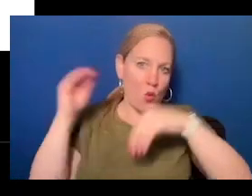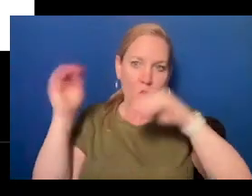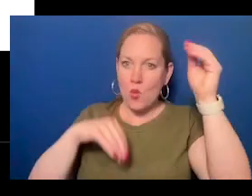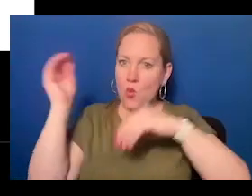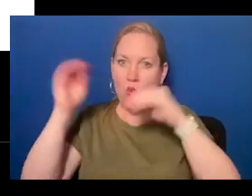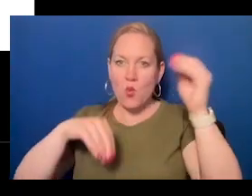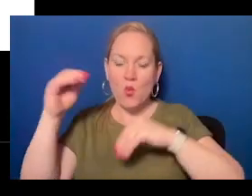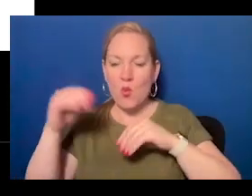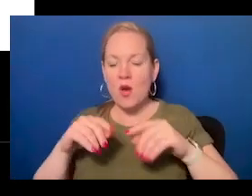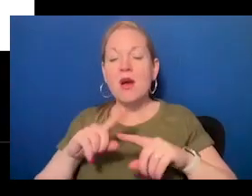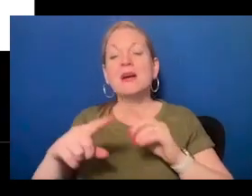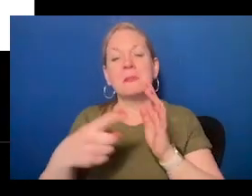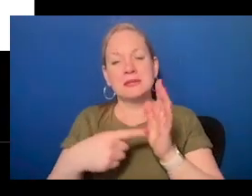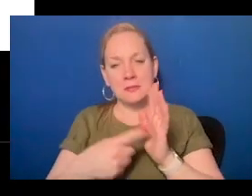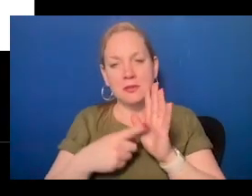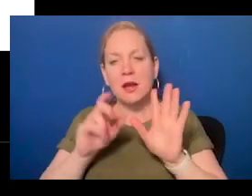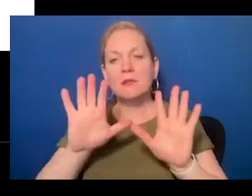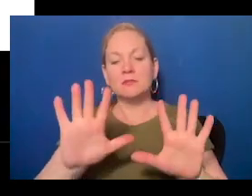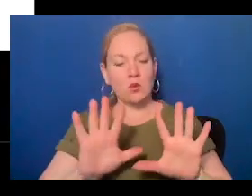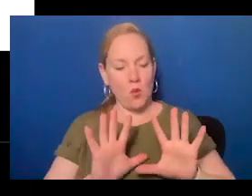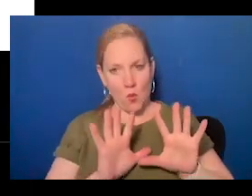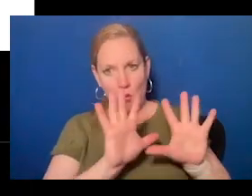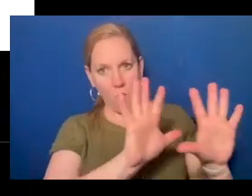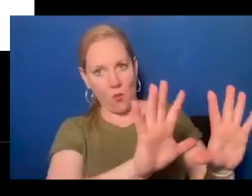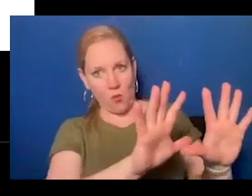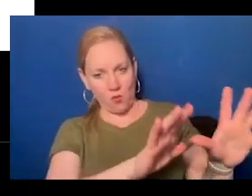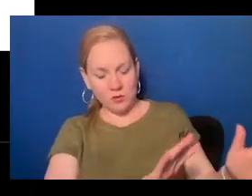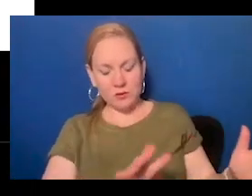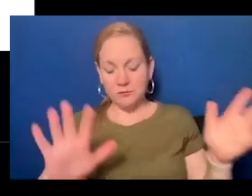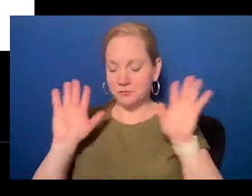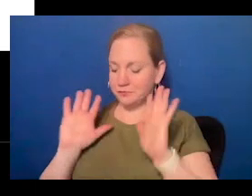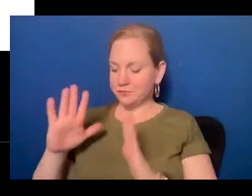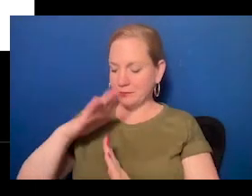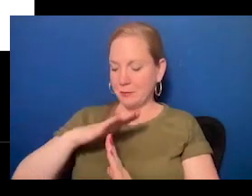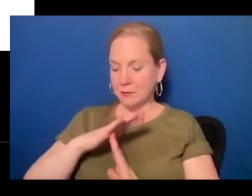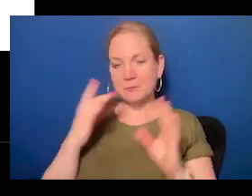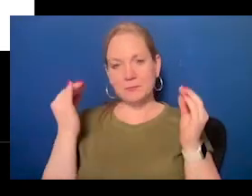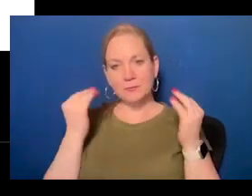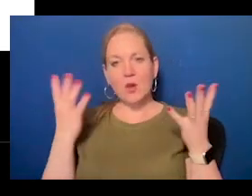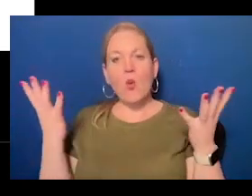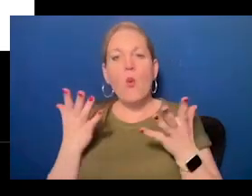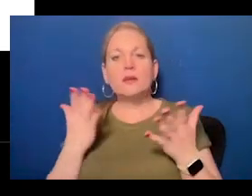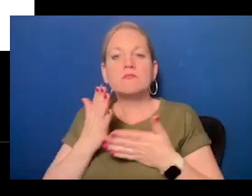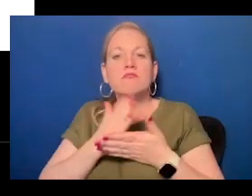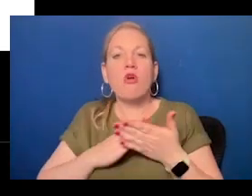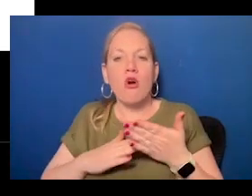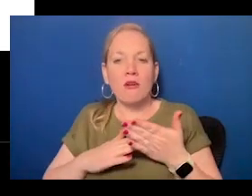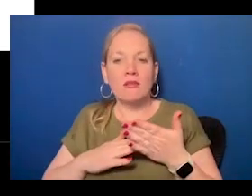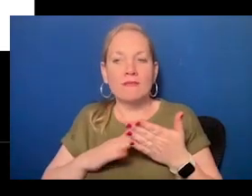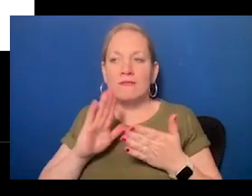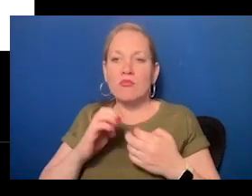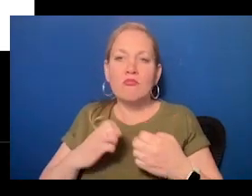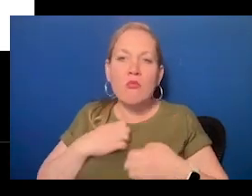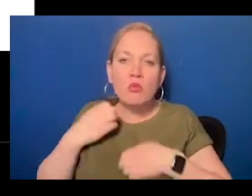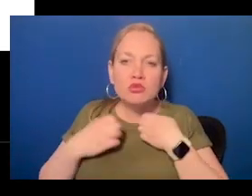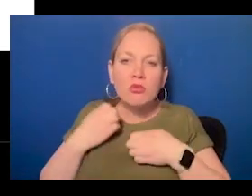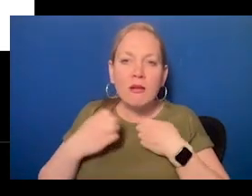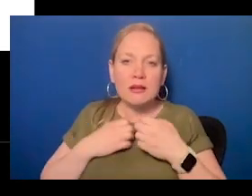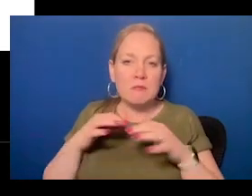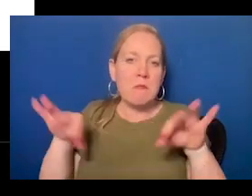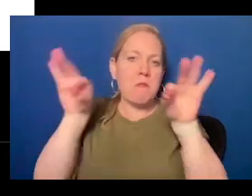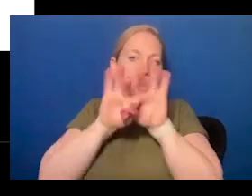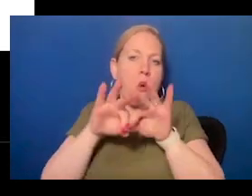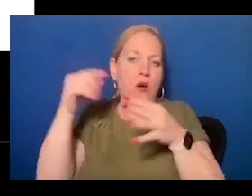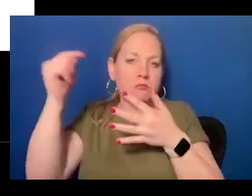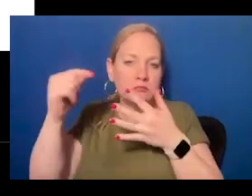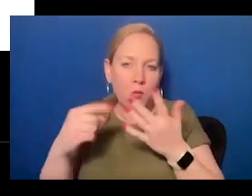excited about all the other things that you want to put into it, but it's always good to strip away and just think about what do you need for your emotional story. And Act 1